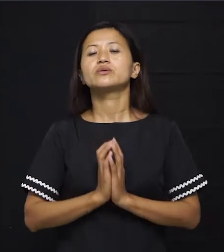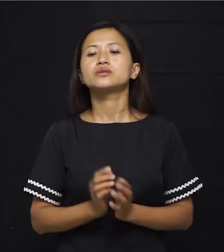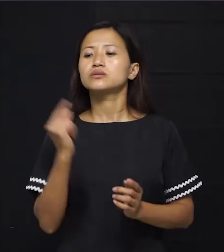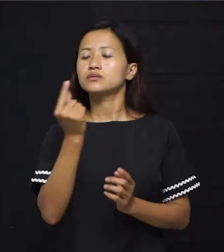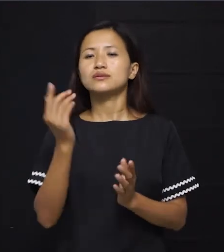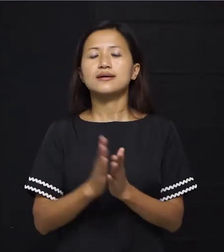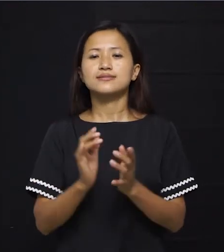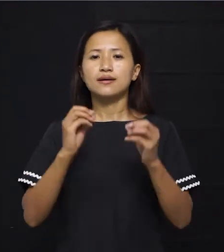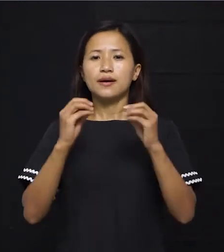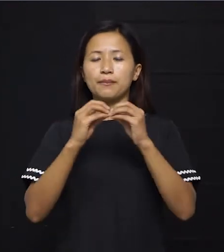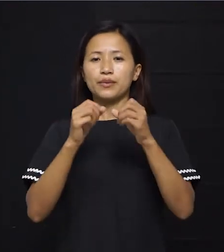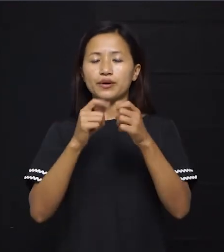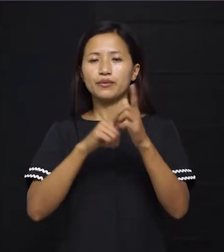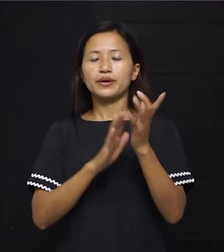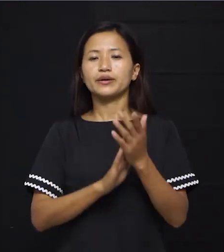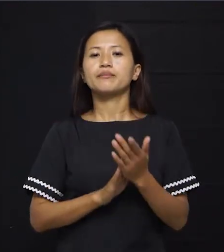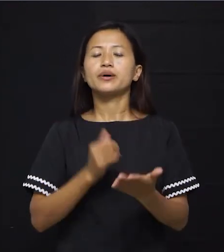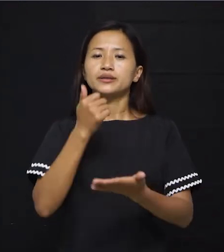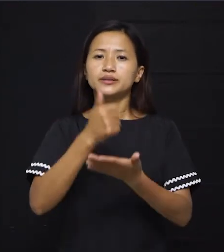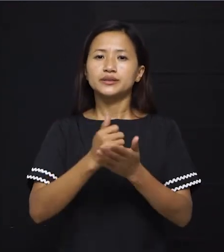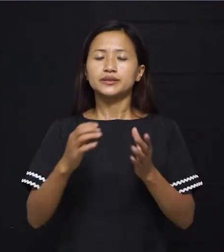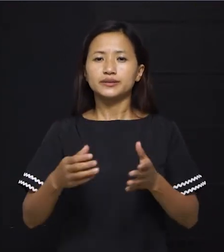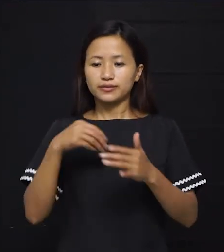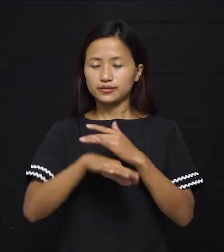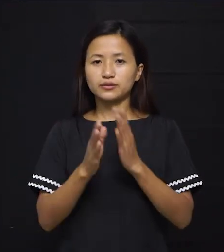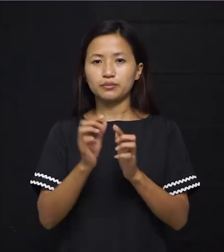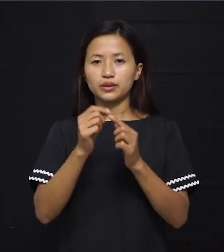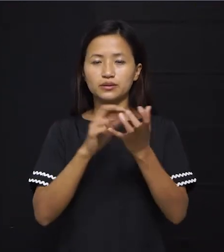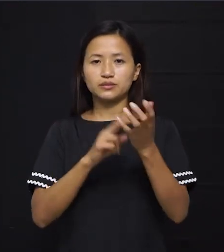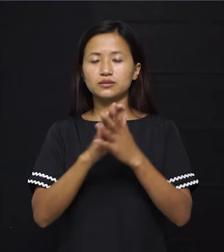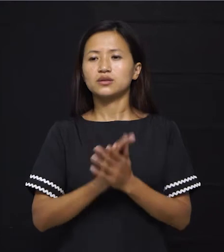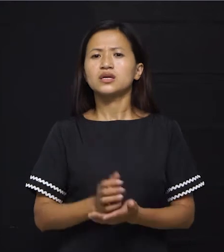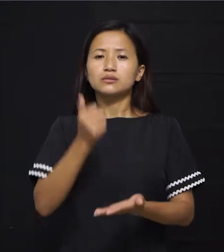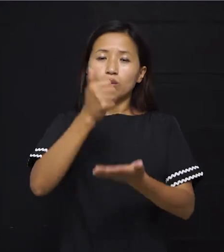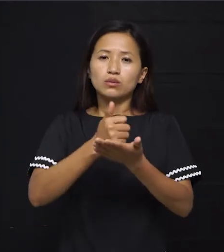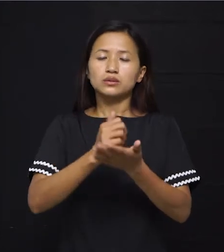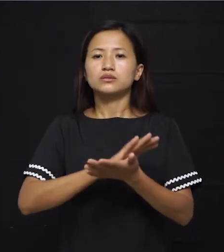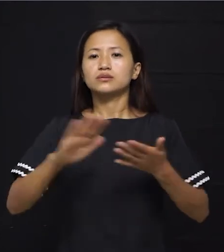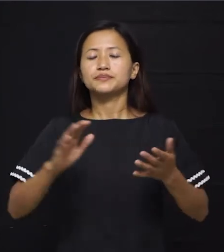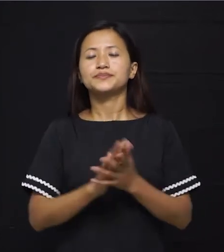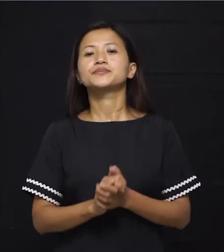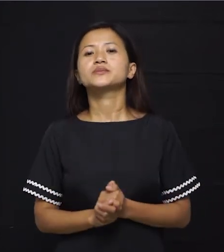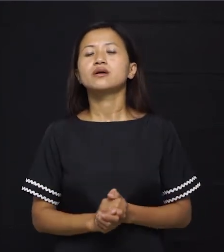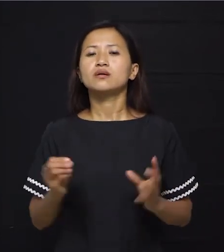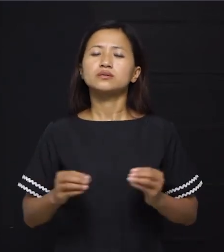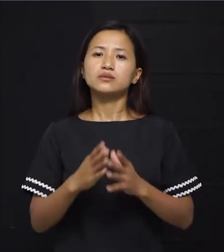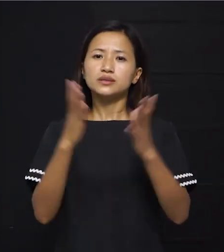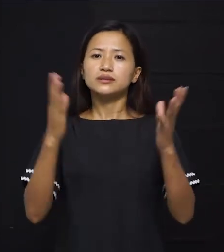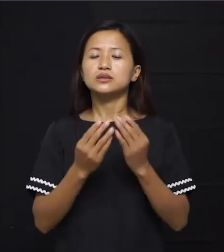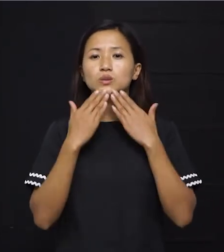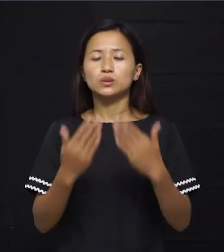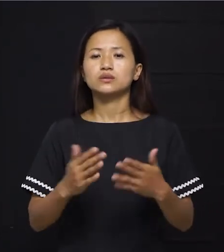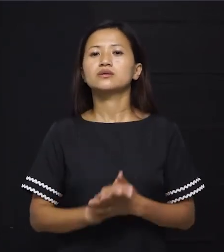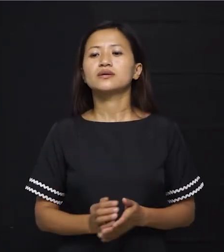they were gathered there. Even schools were held there because the banyan tree spreads over a large area and it